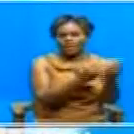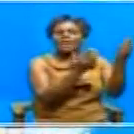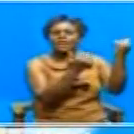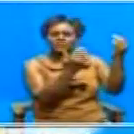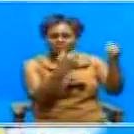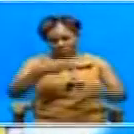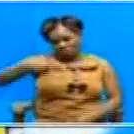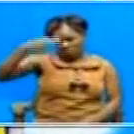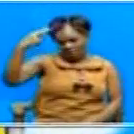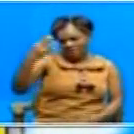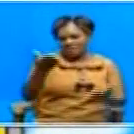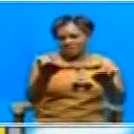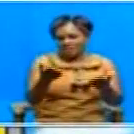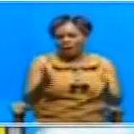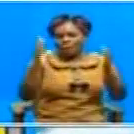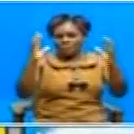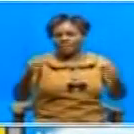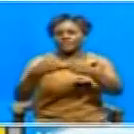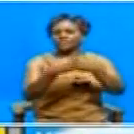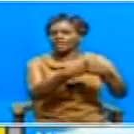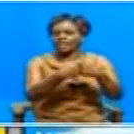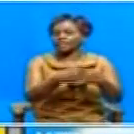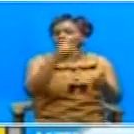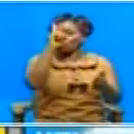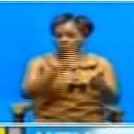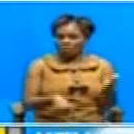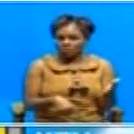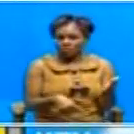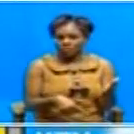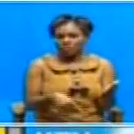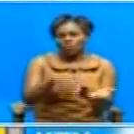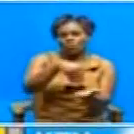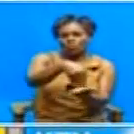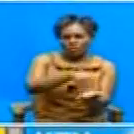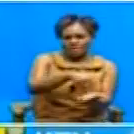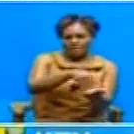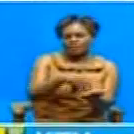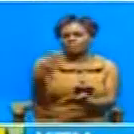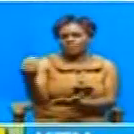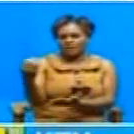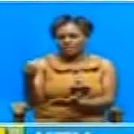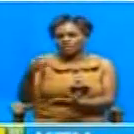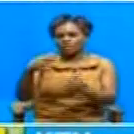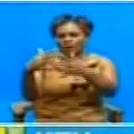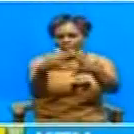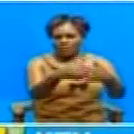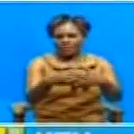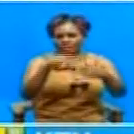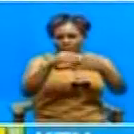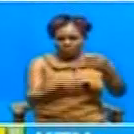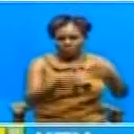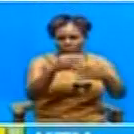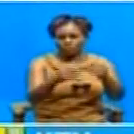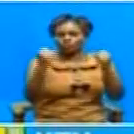Expectations are high now that the biggest challenge that awaits the new leadership is the weakened shilling. The US dollar continues to gain